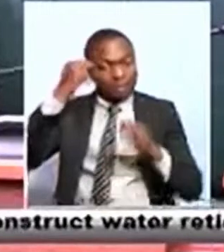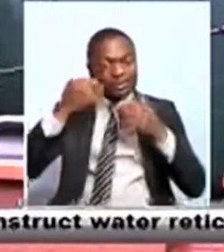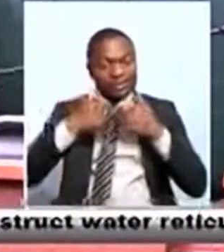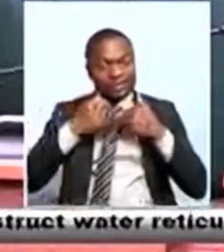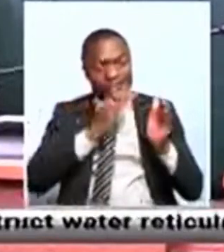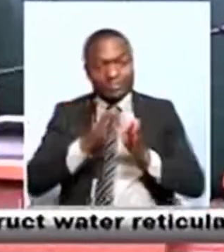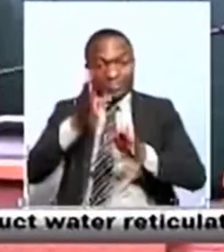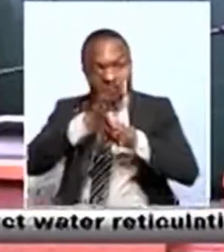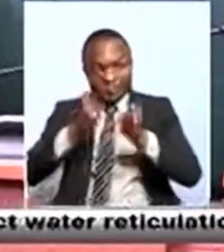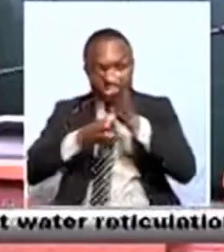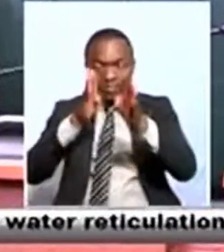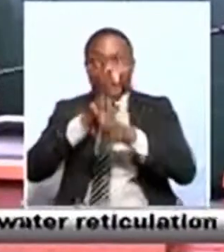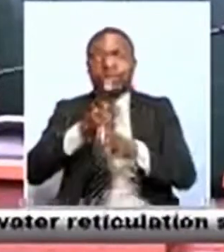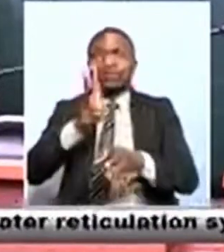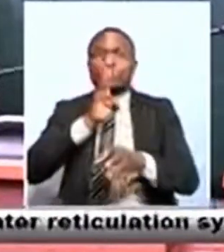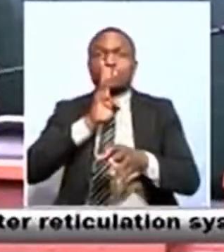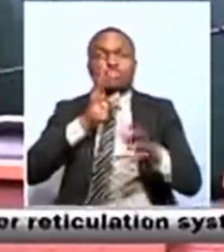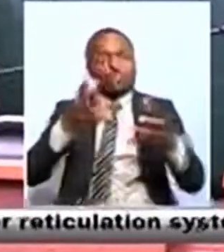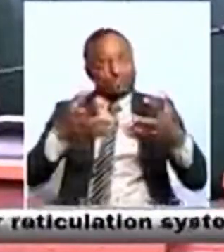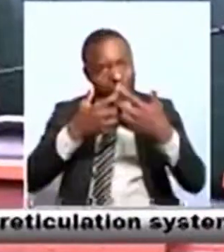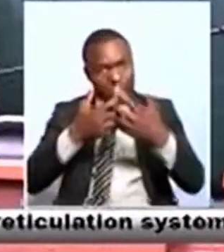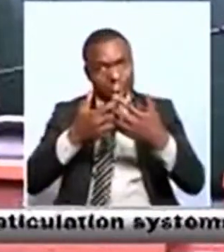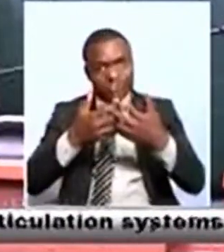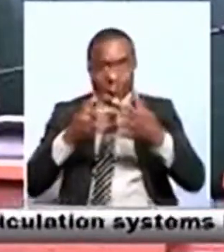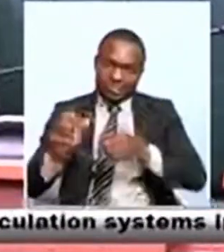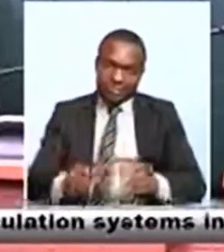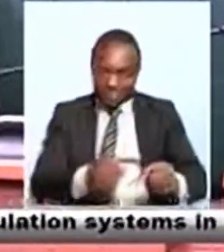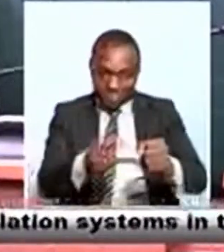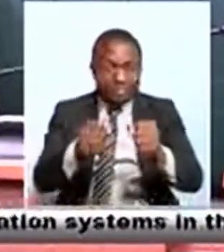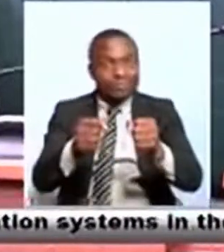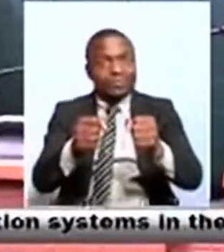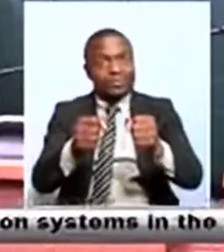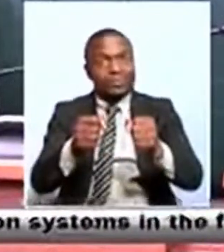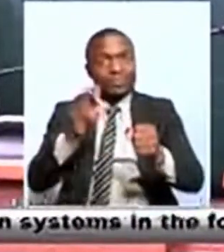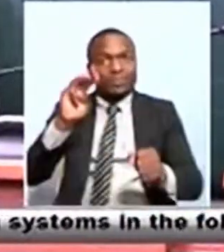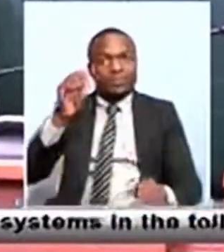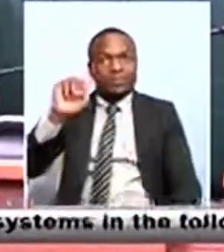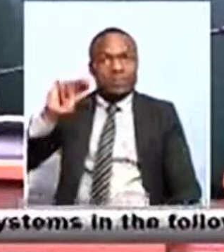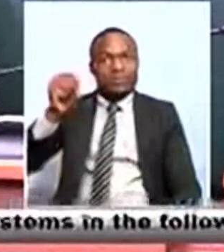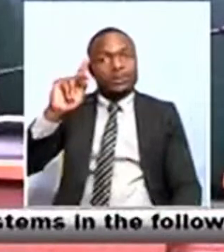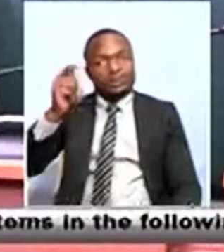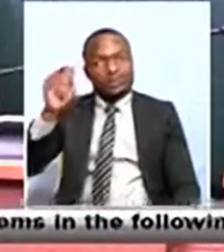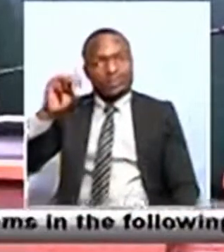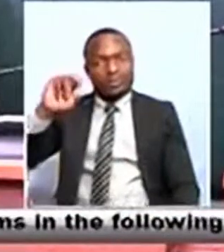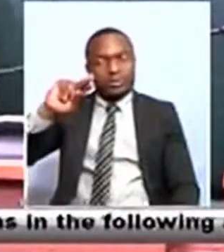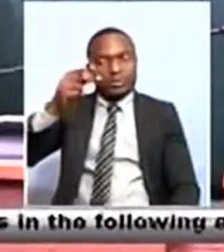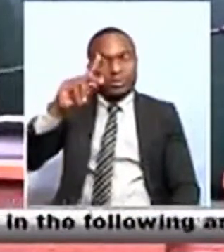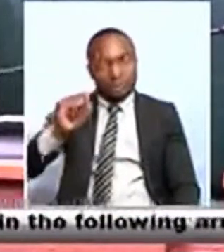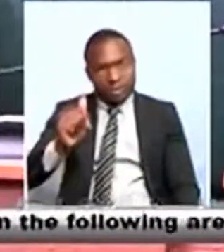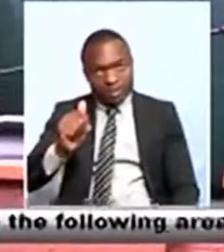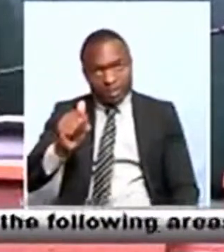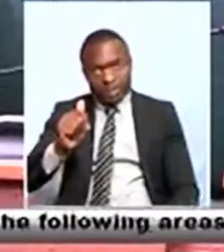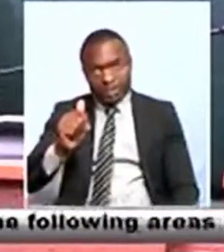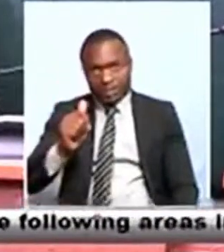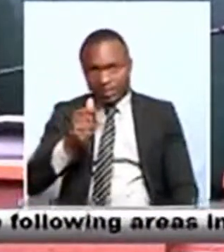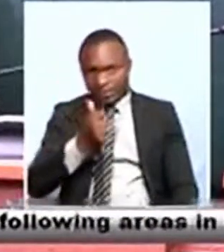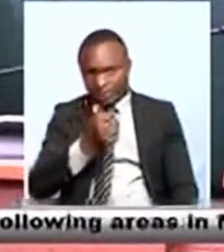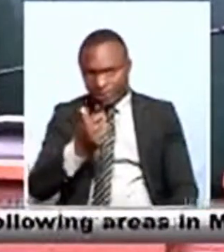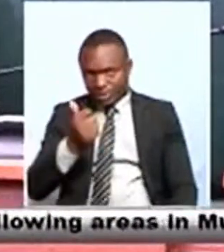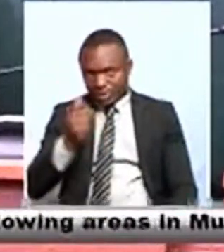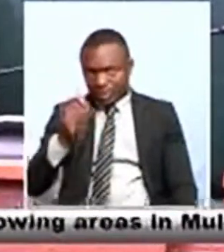to construct water reticulation systems at Machile, Kamanga, Nawinda,